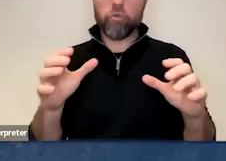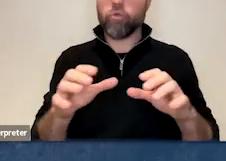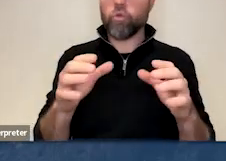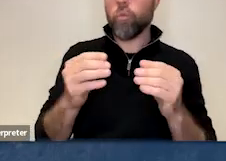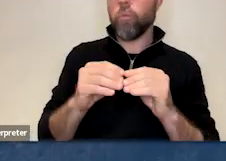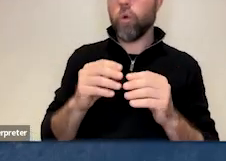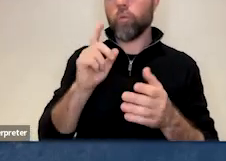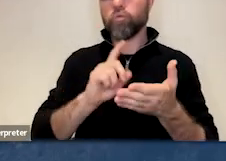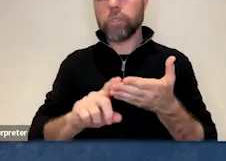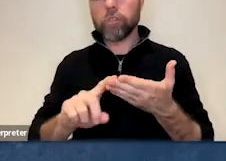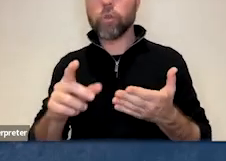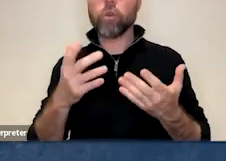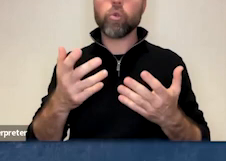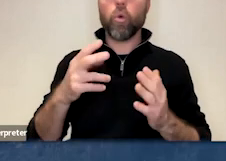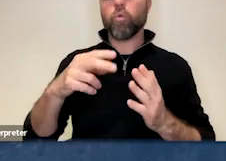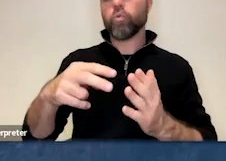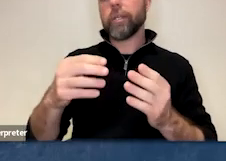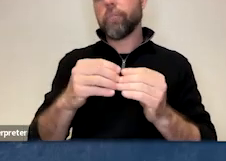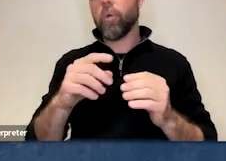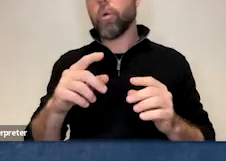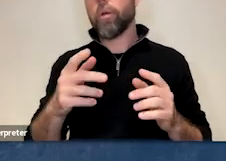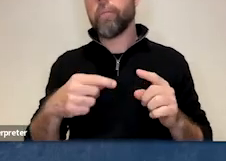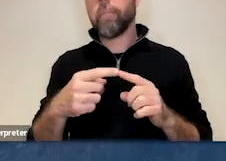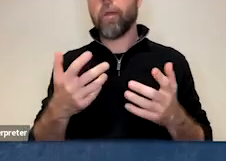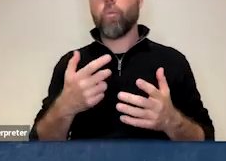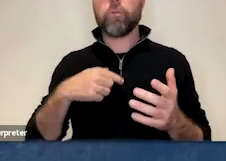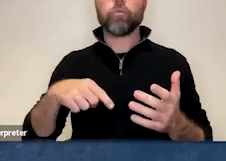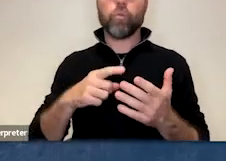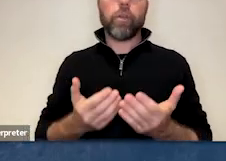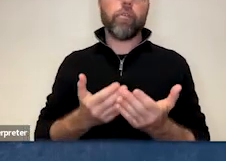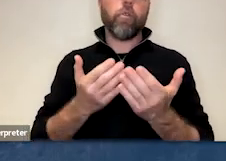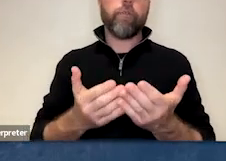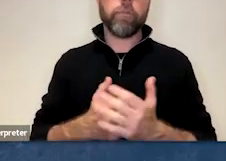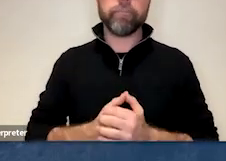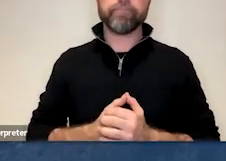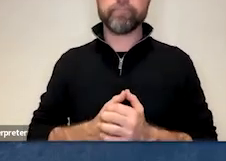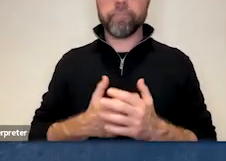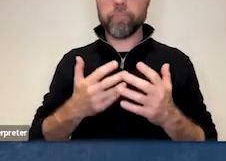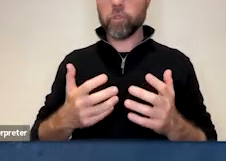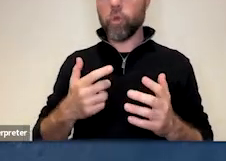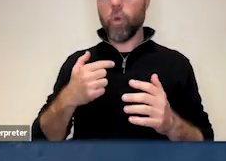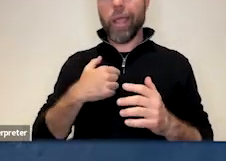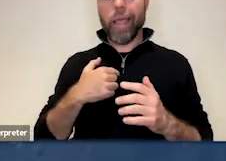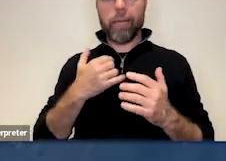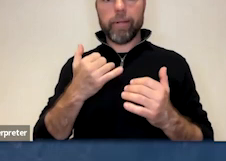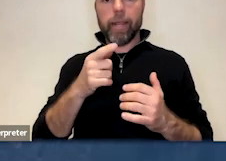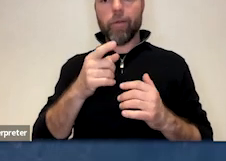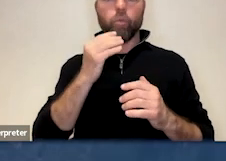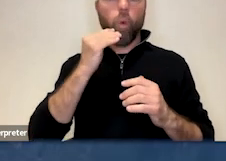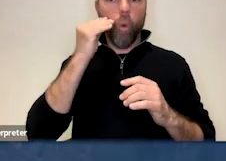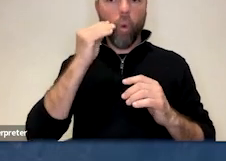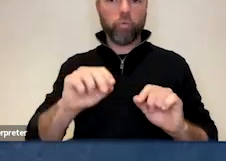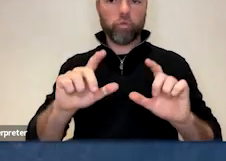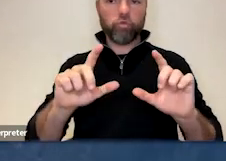bit more research or read a little bit more about what we're offering here. So on the home screen, which is what you see